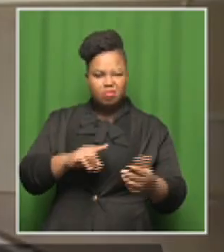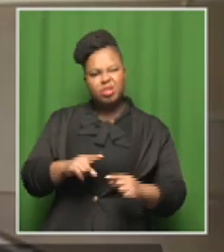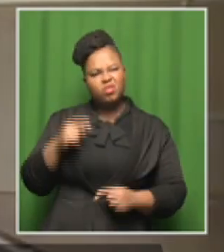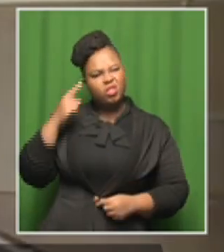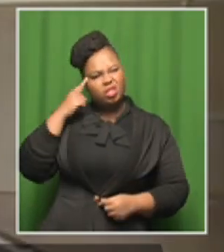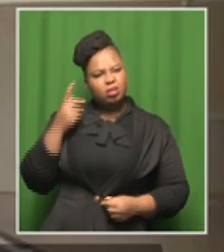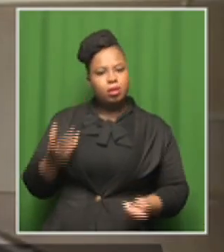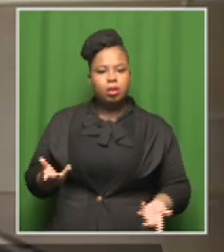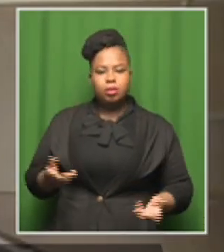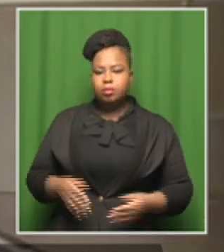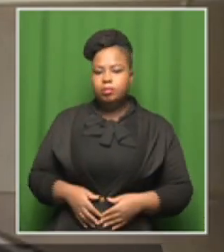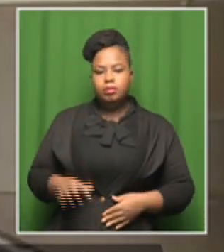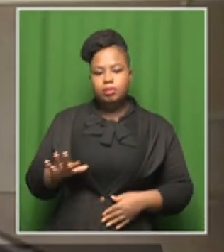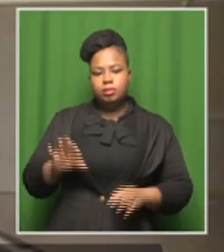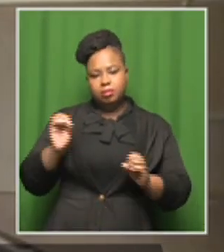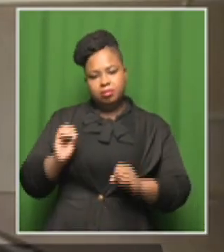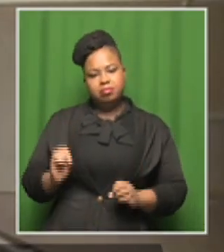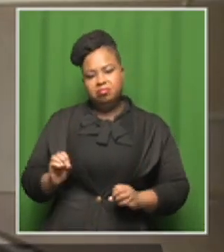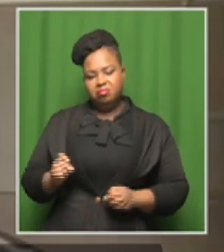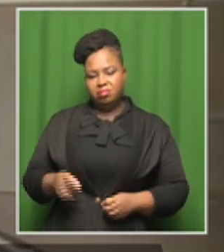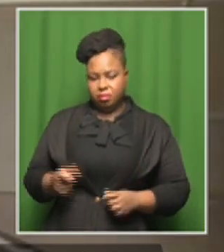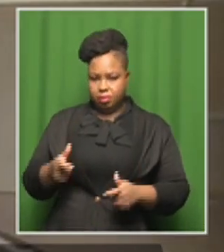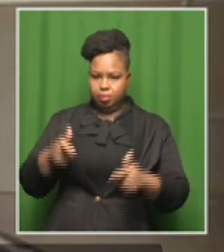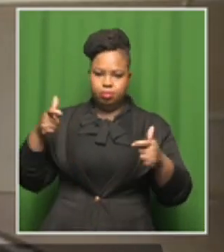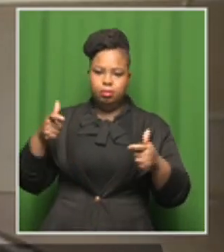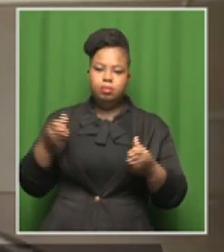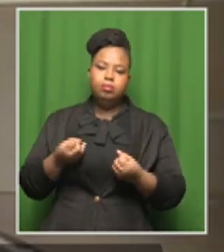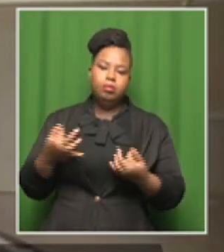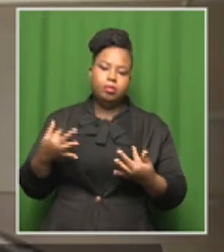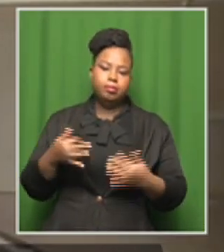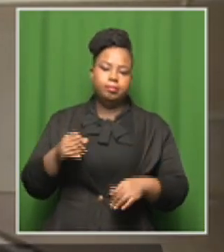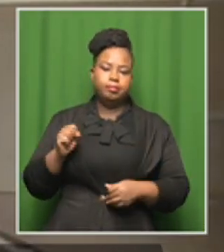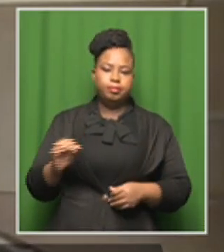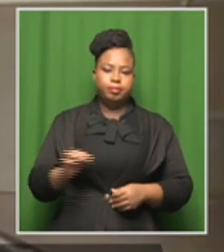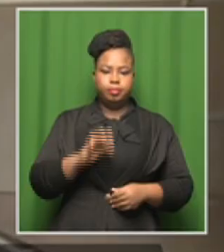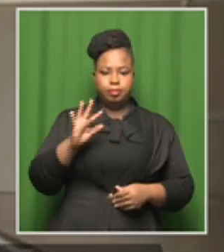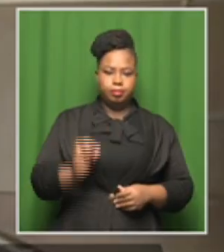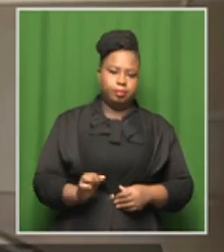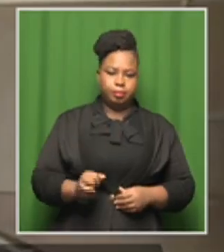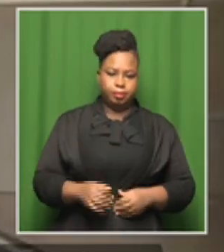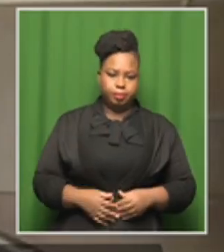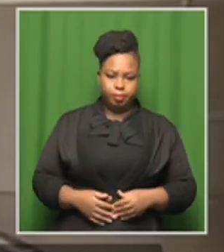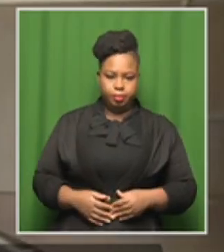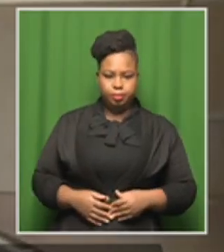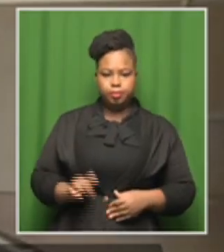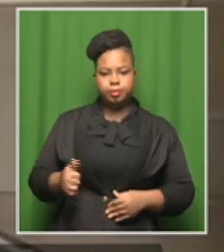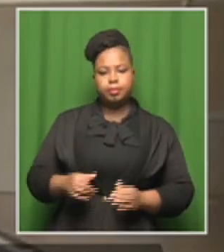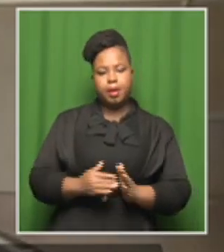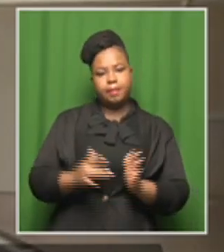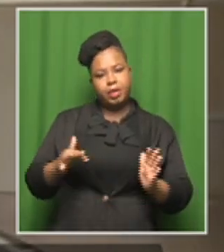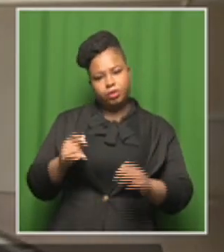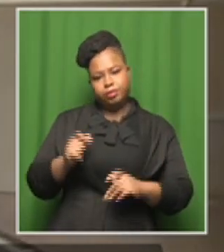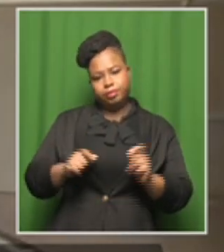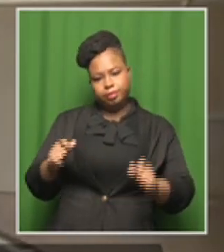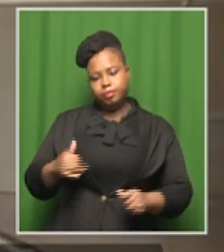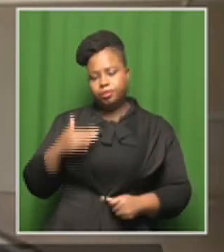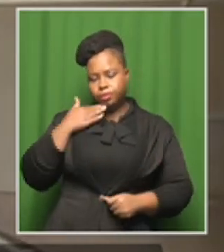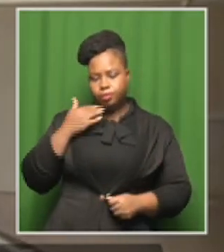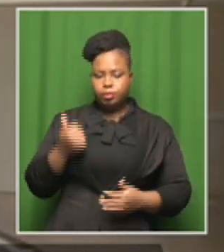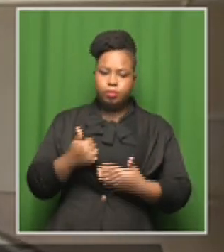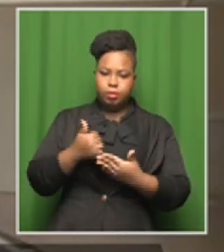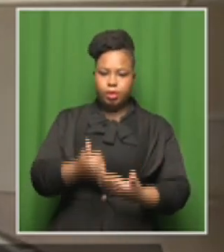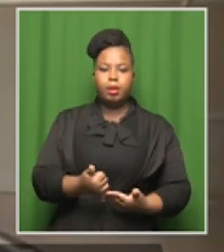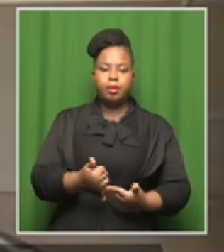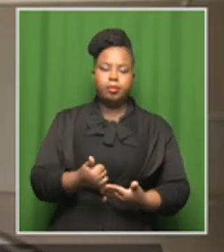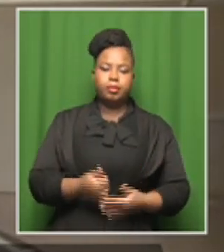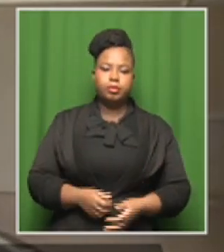it, 10% would be quite a large number within a South African context. That would be millions of people who would be assisted in